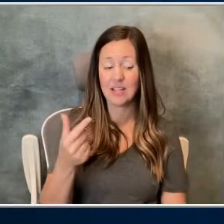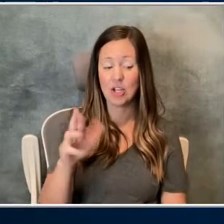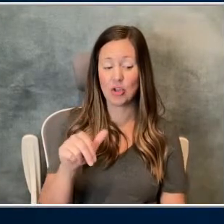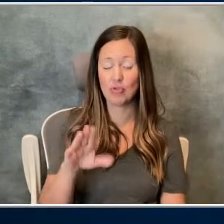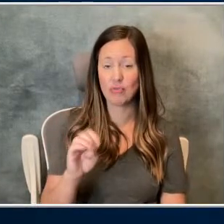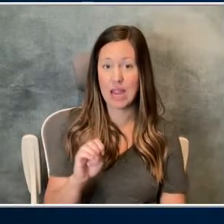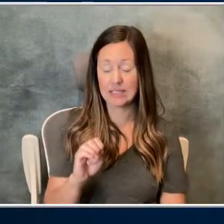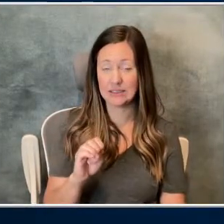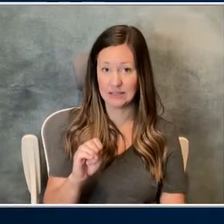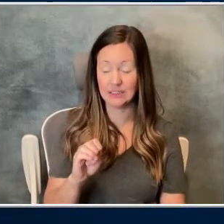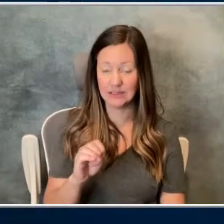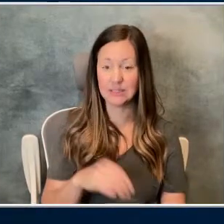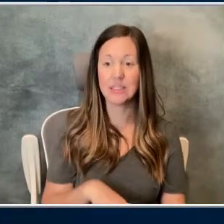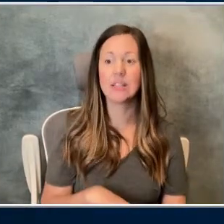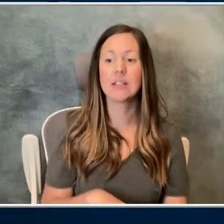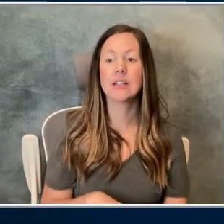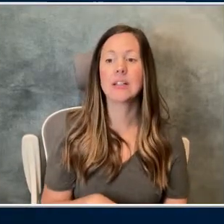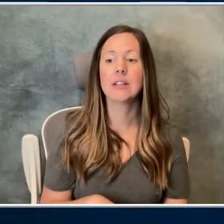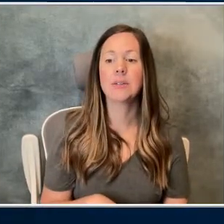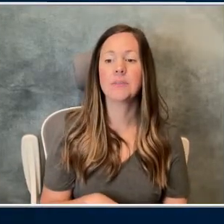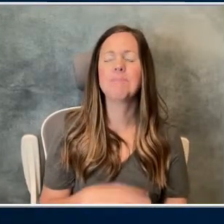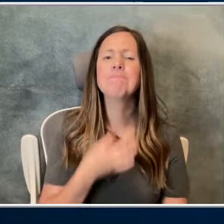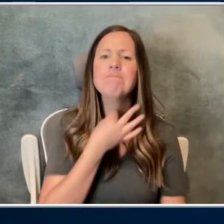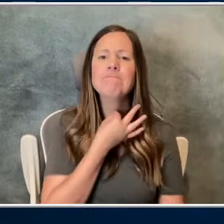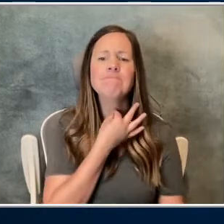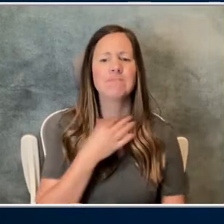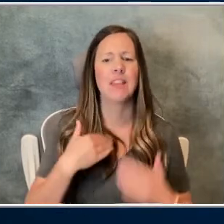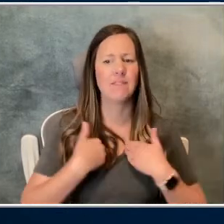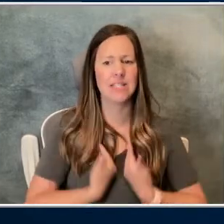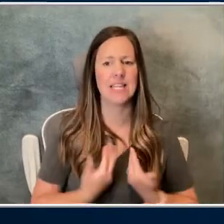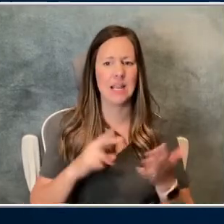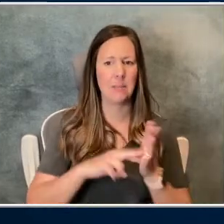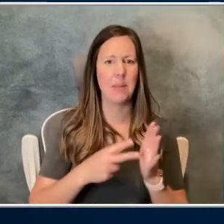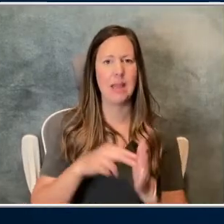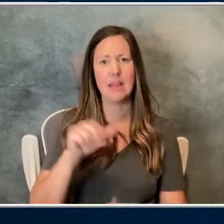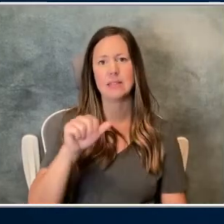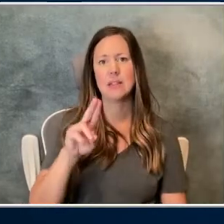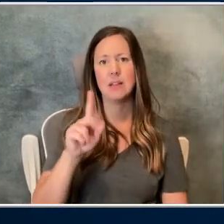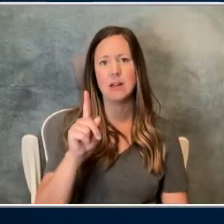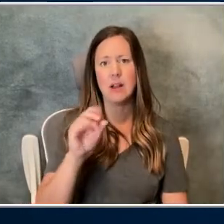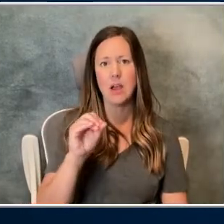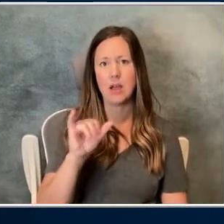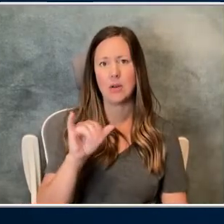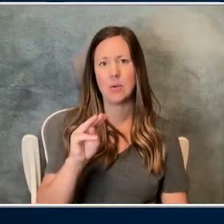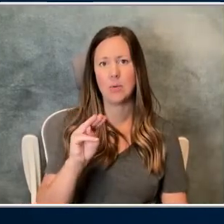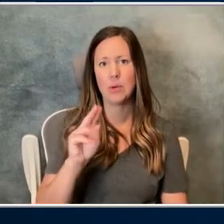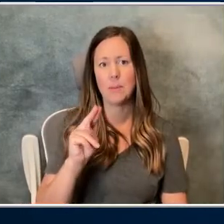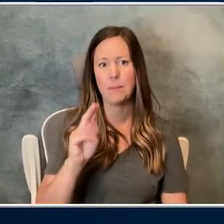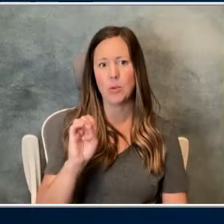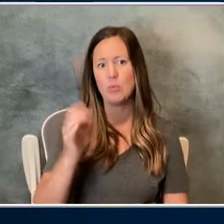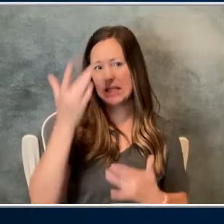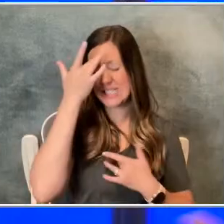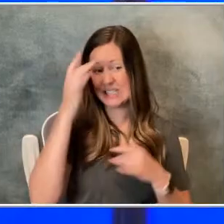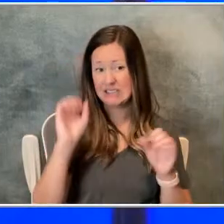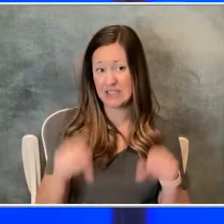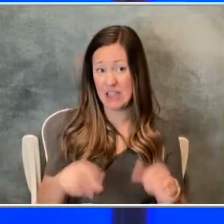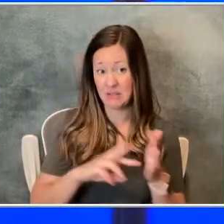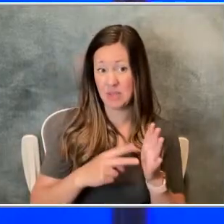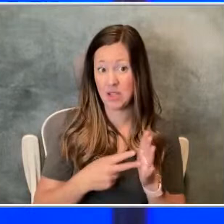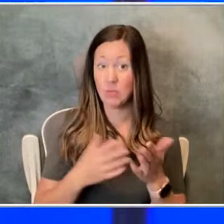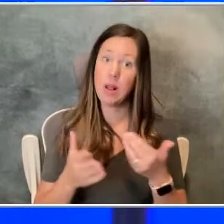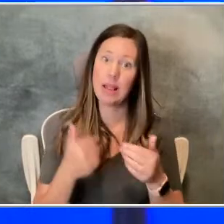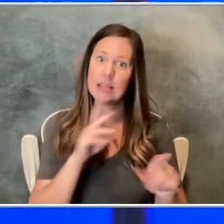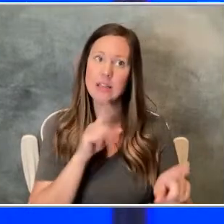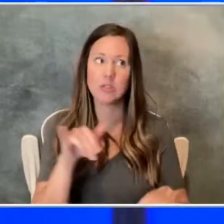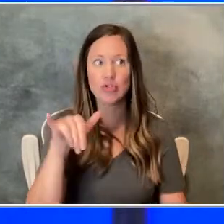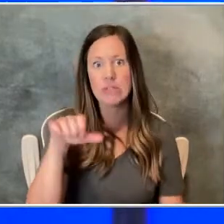know if fatigue could be a sign of an autoimmune disease. I mean, the easy answer is yes. Fatigue